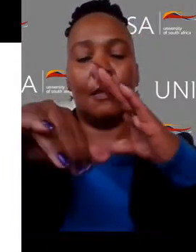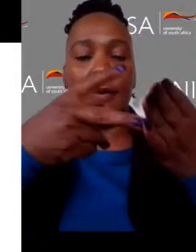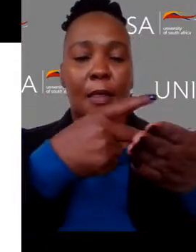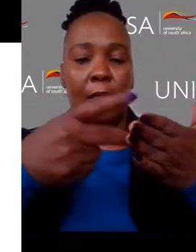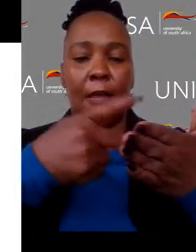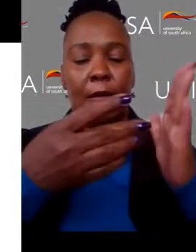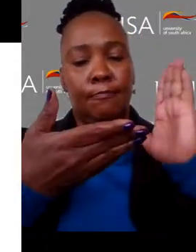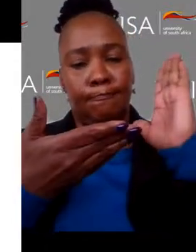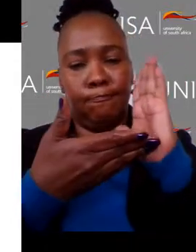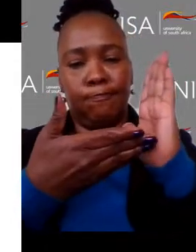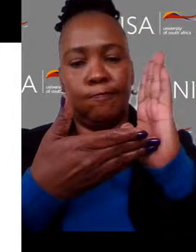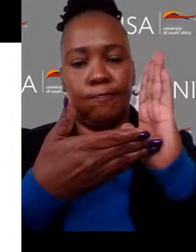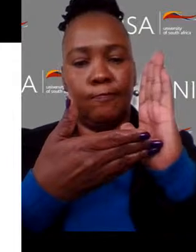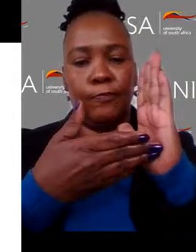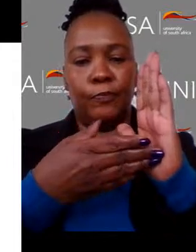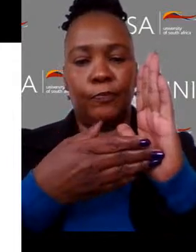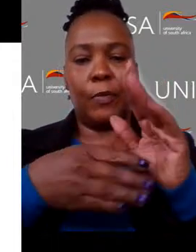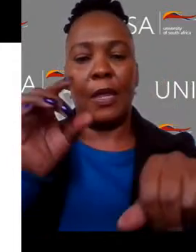That is